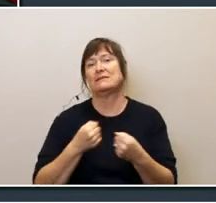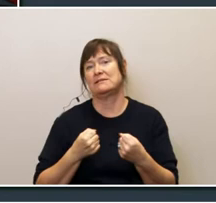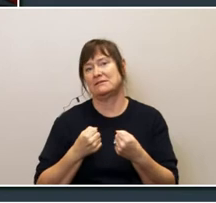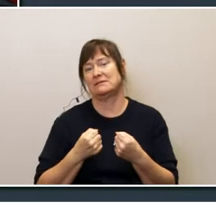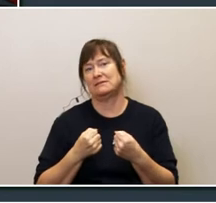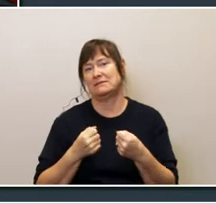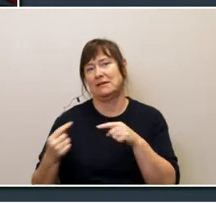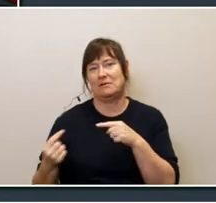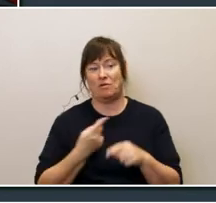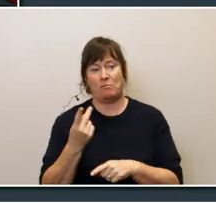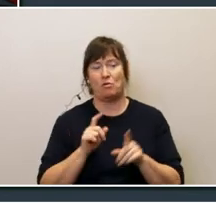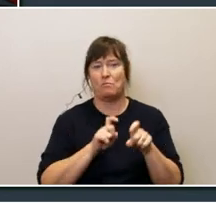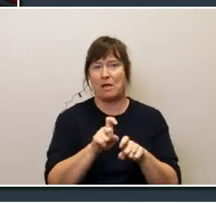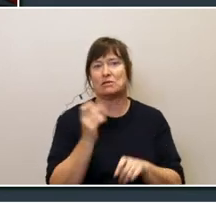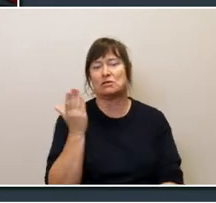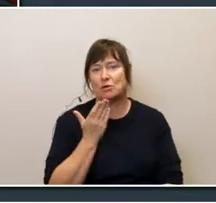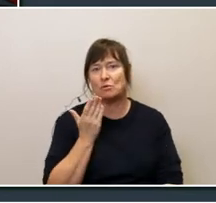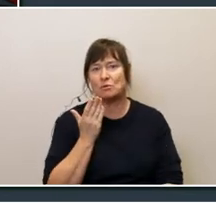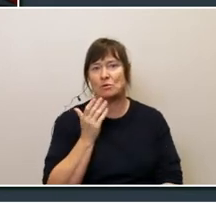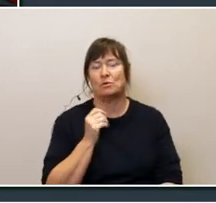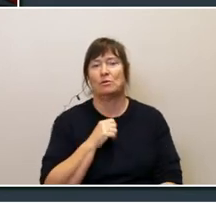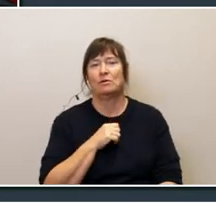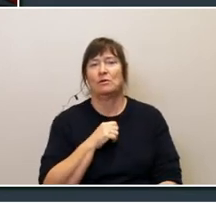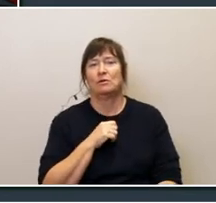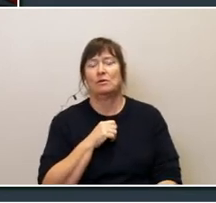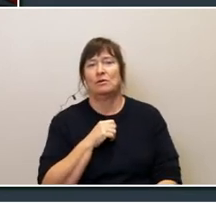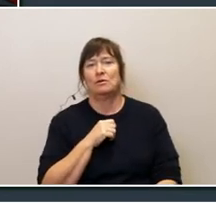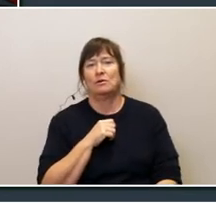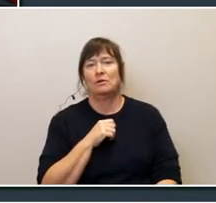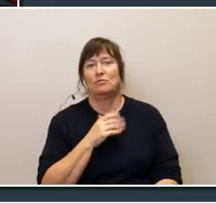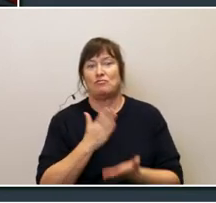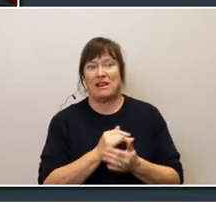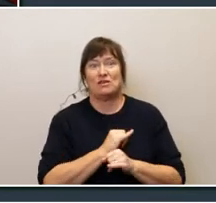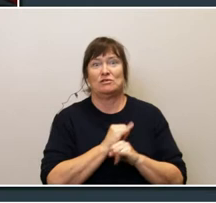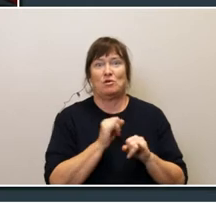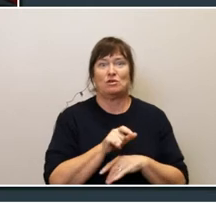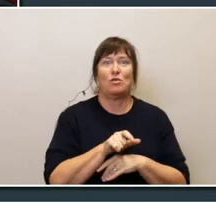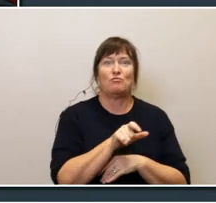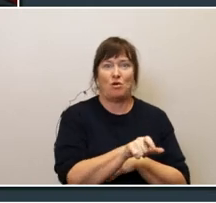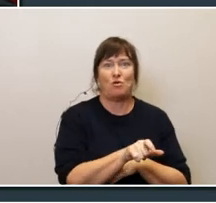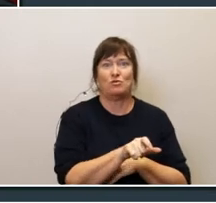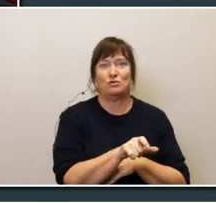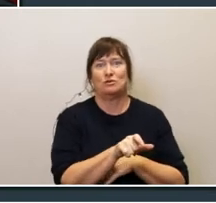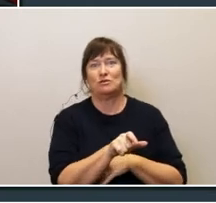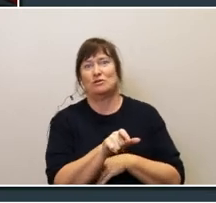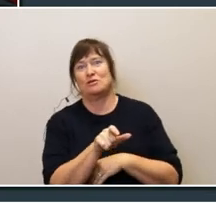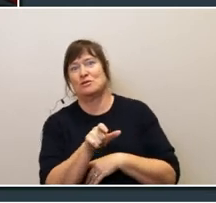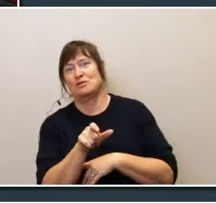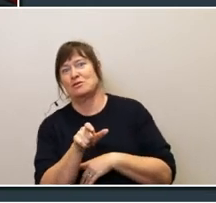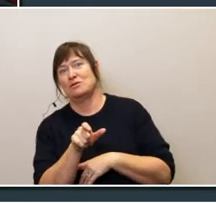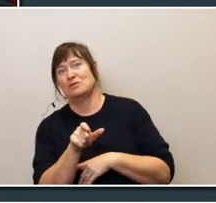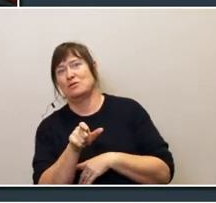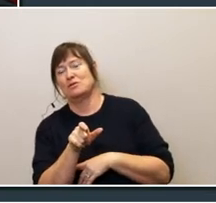we also both bike to school, and we face half as many issues on the road racing as we do biking to school.